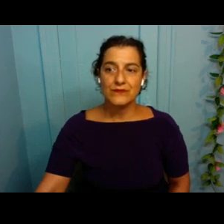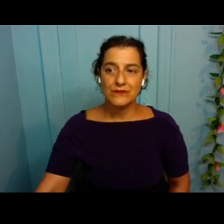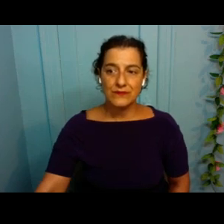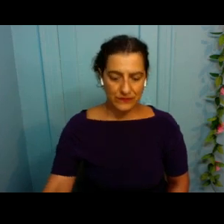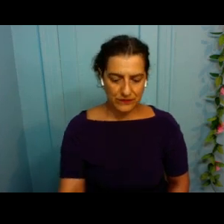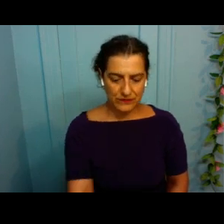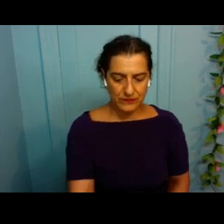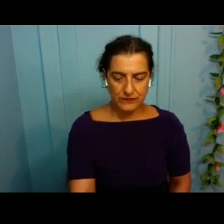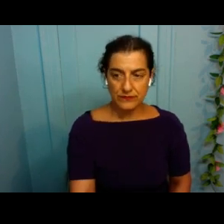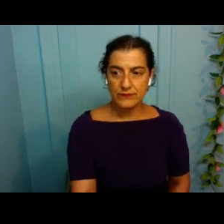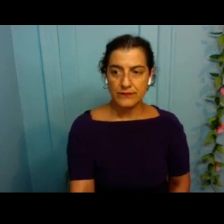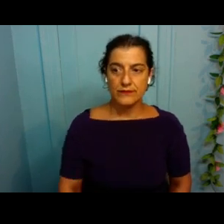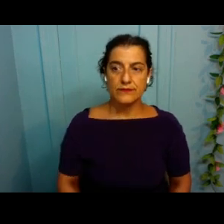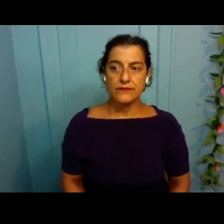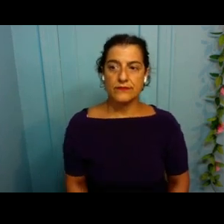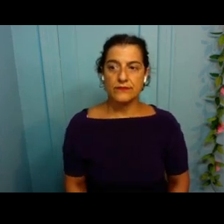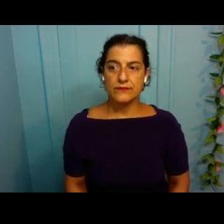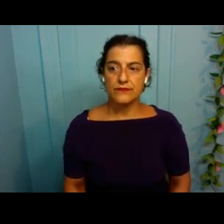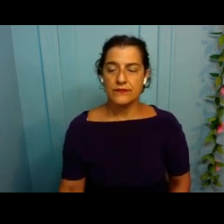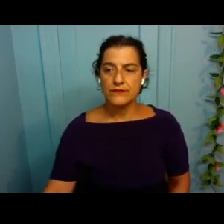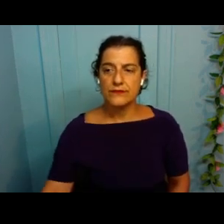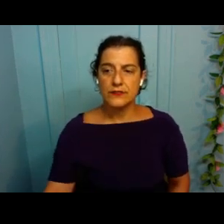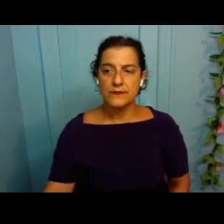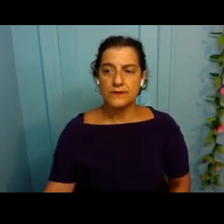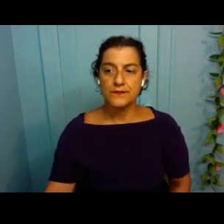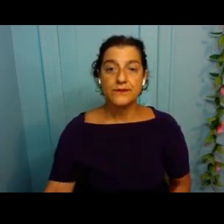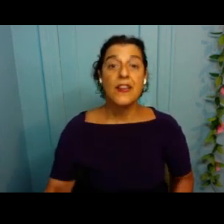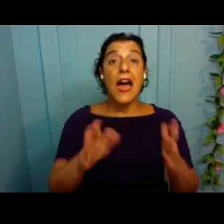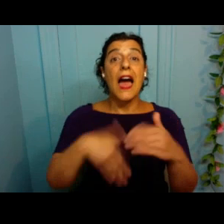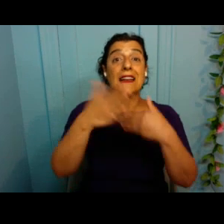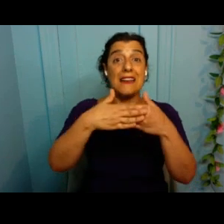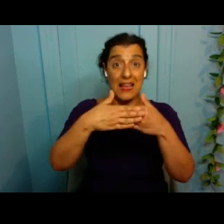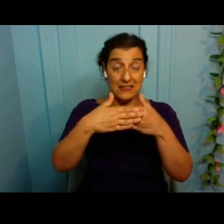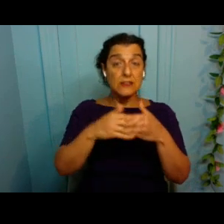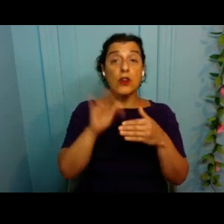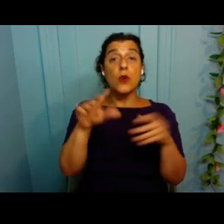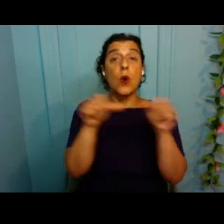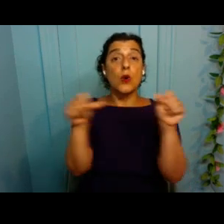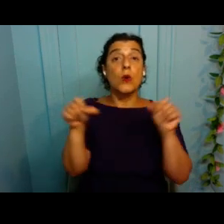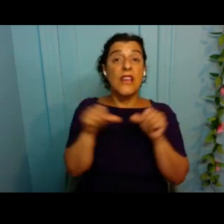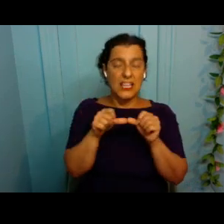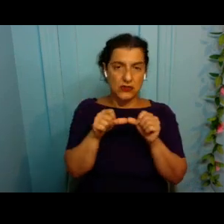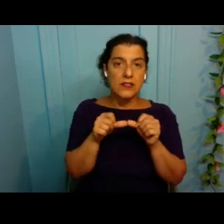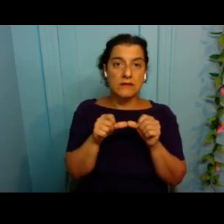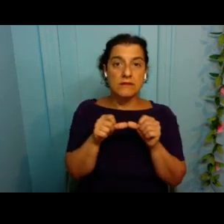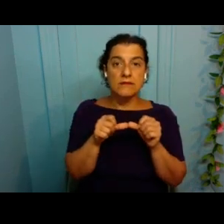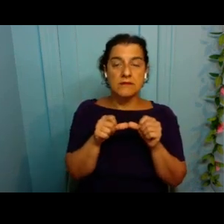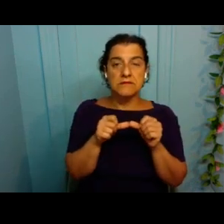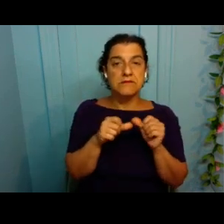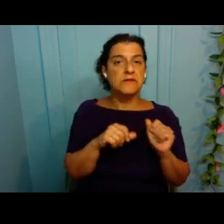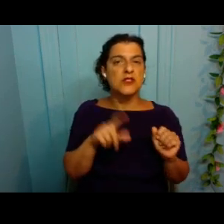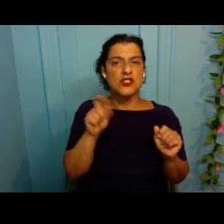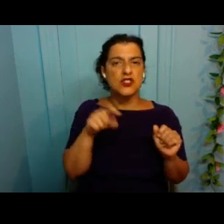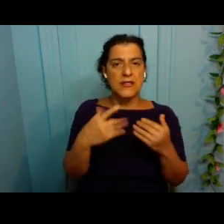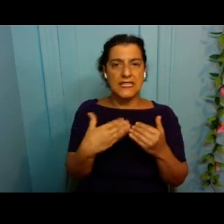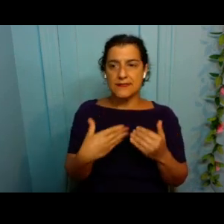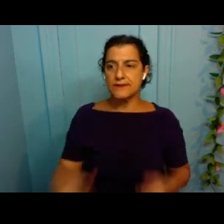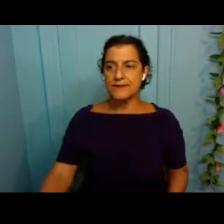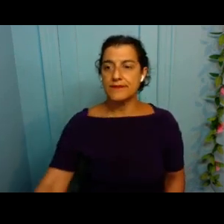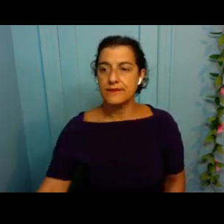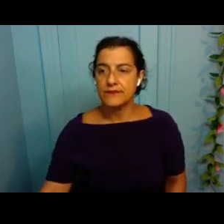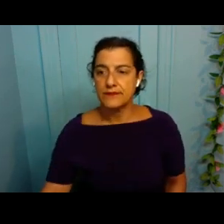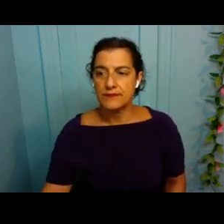launch the next poll real quickly. That's what is your location? This should be an easy one to answer. So go ahead and